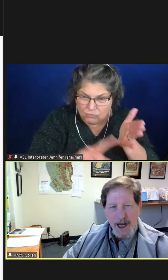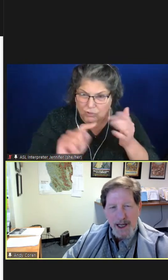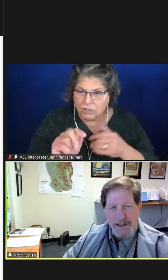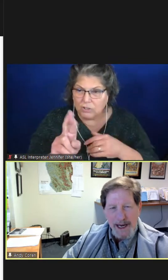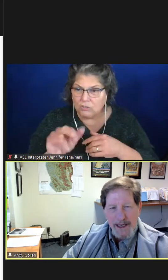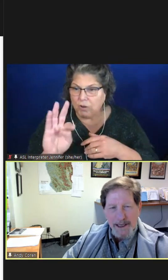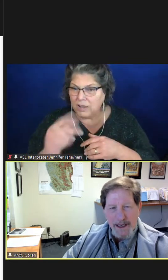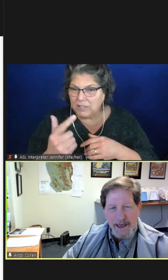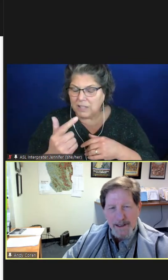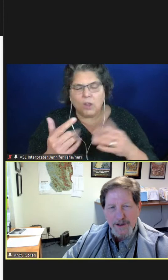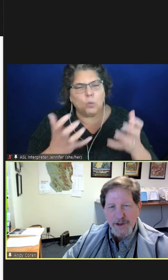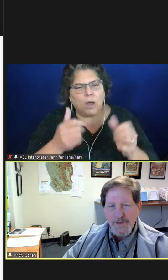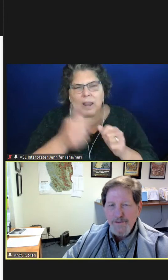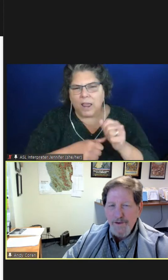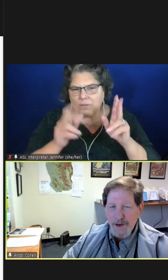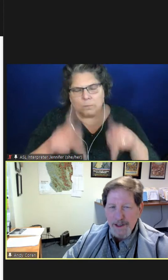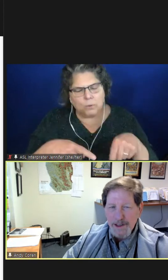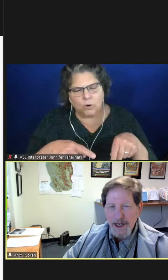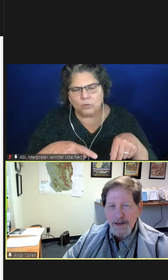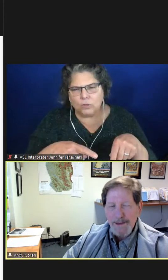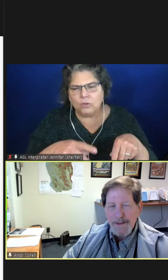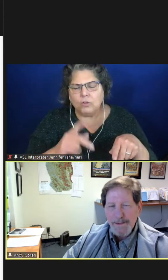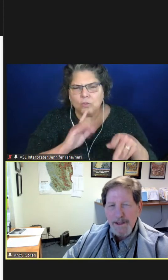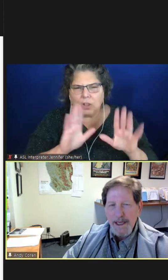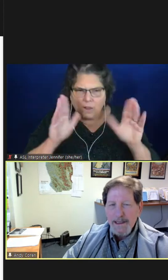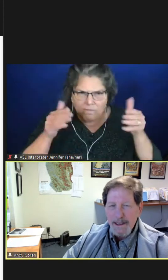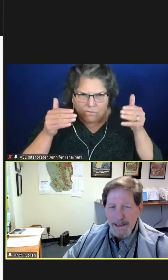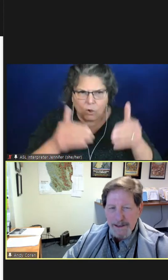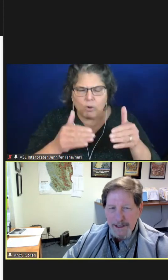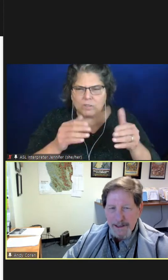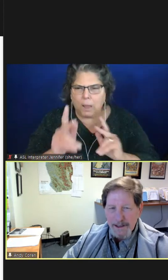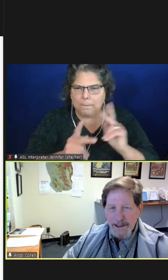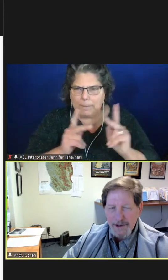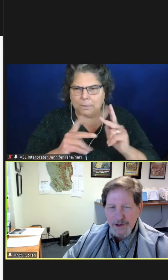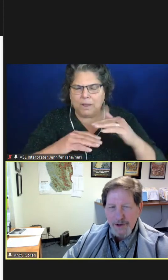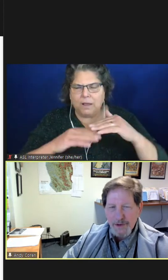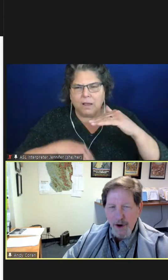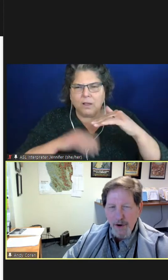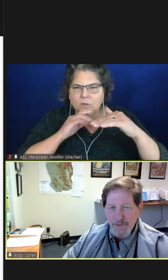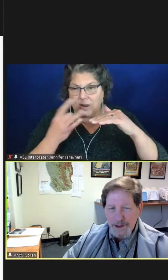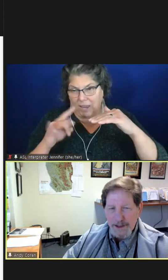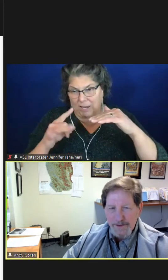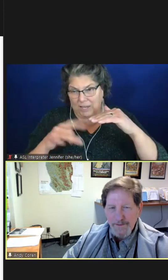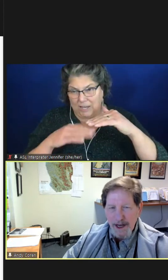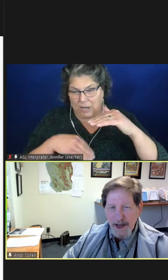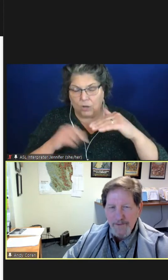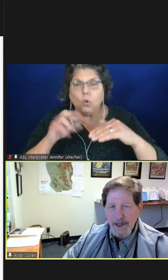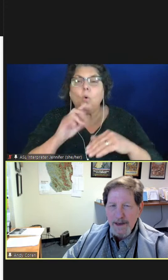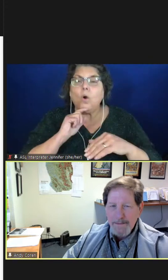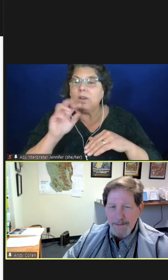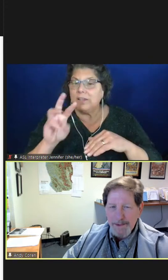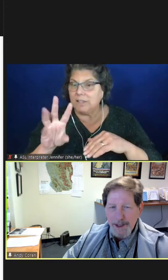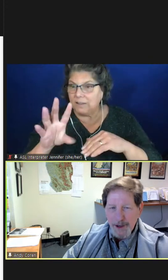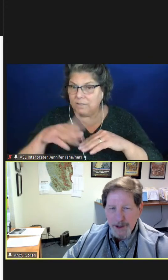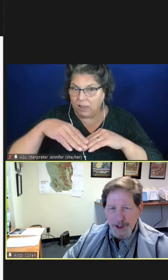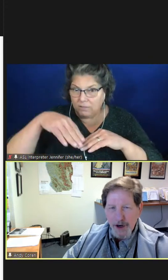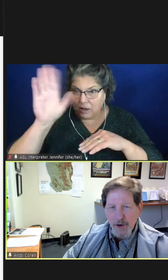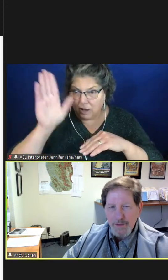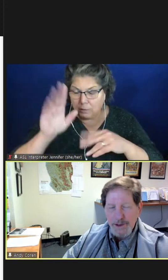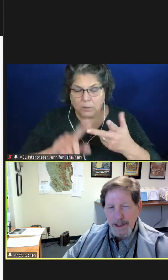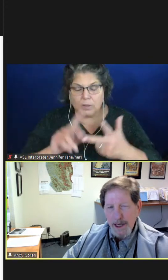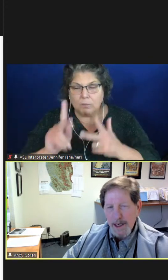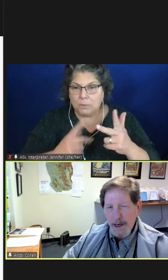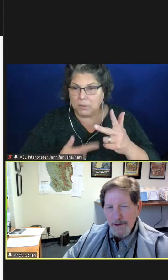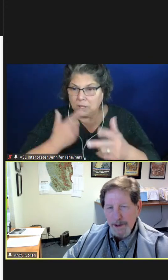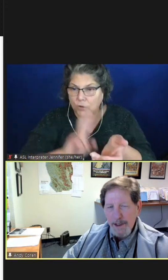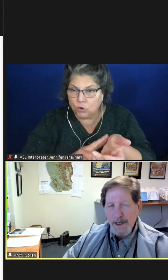to to focus on people less than 18 years old, over 65, people in nursing